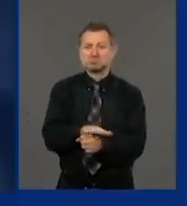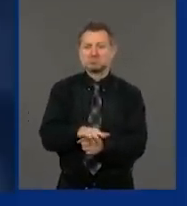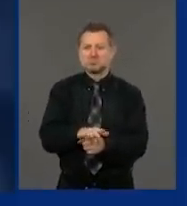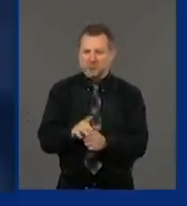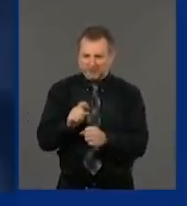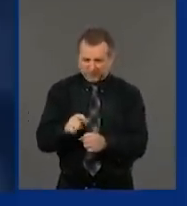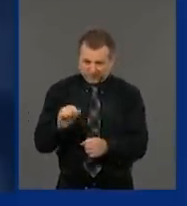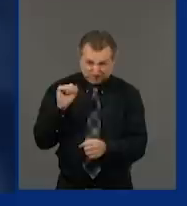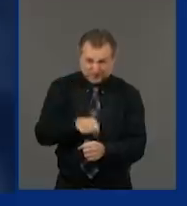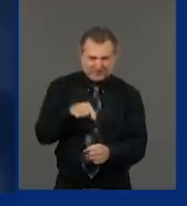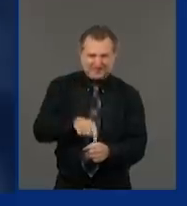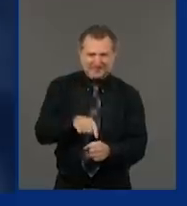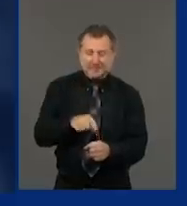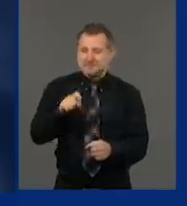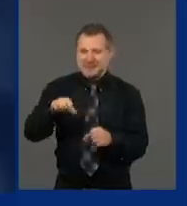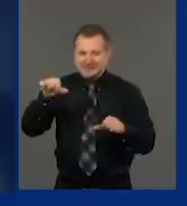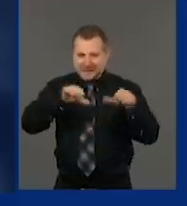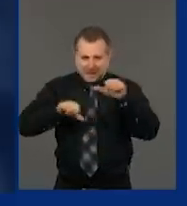science and medicine.